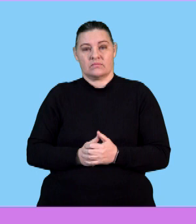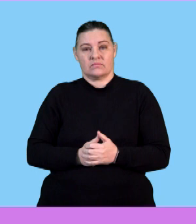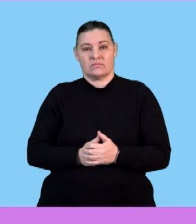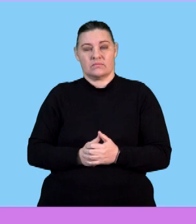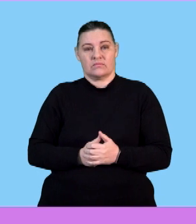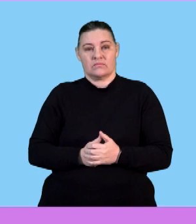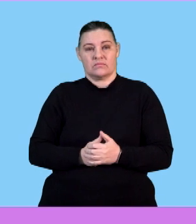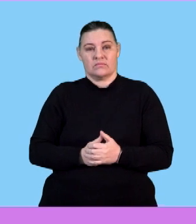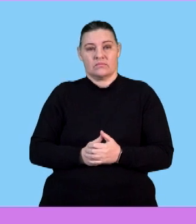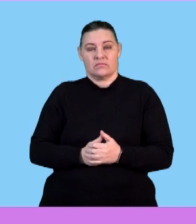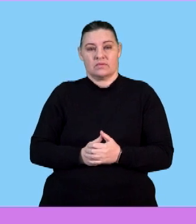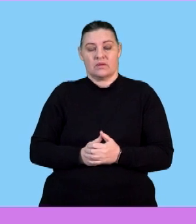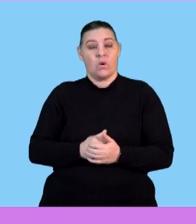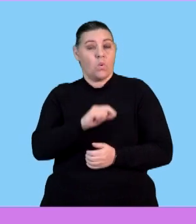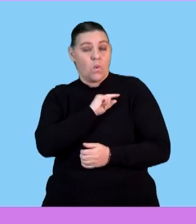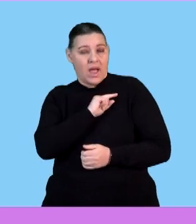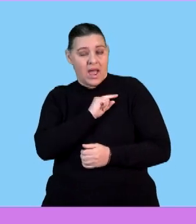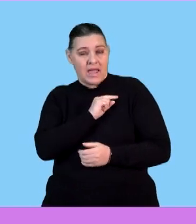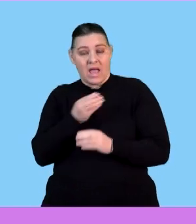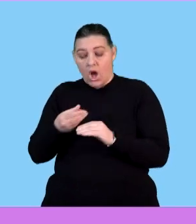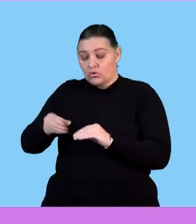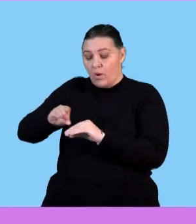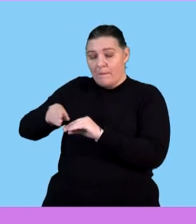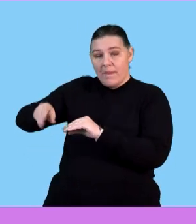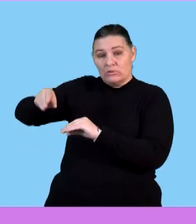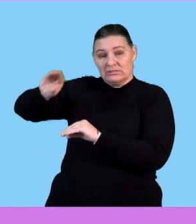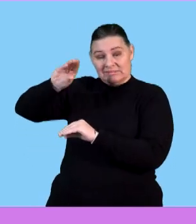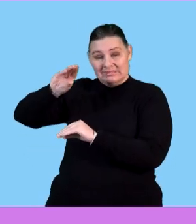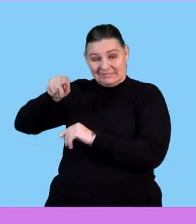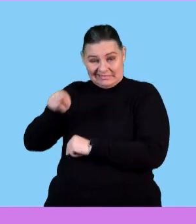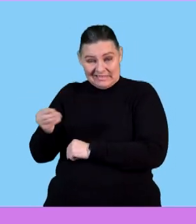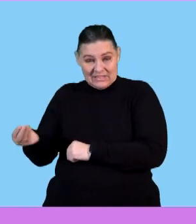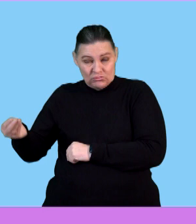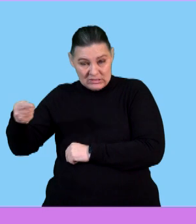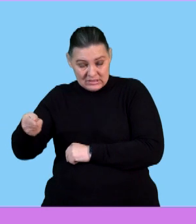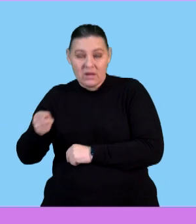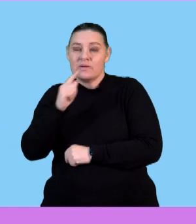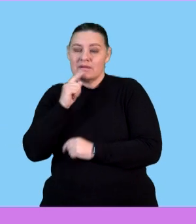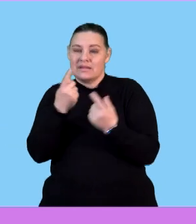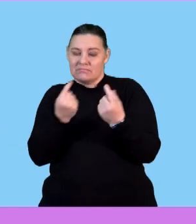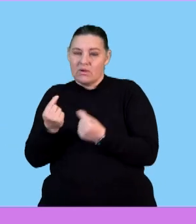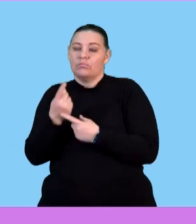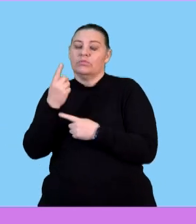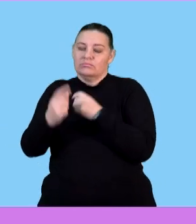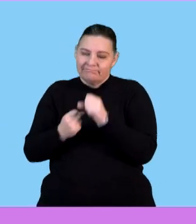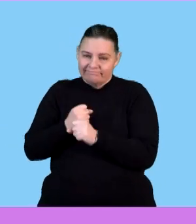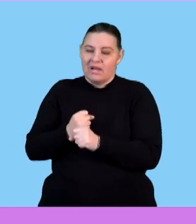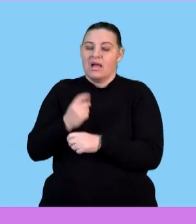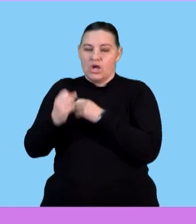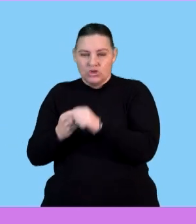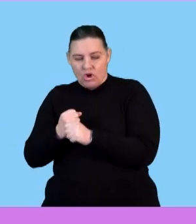all right. Now, because it's compound interest, we've got to do the interest calculation